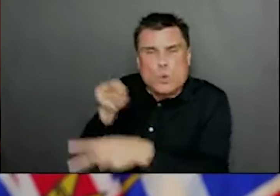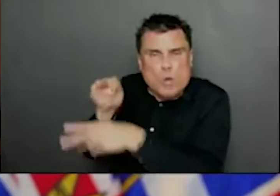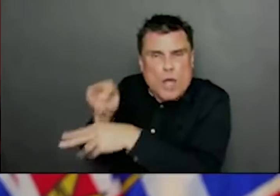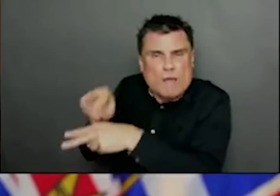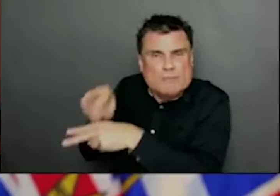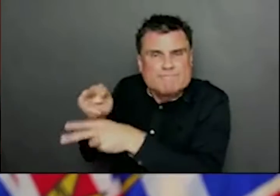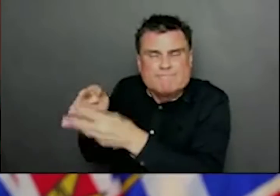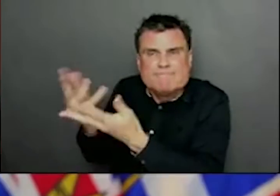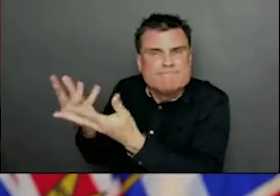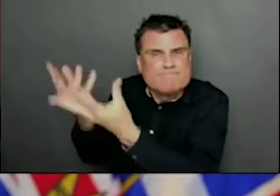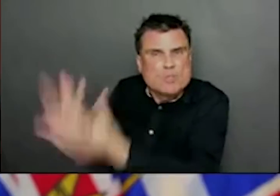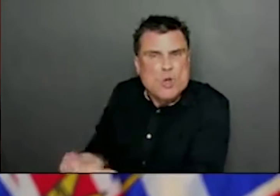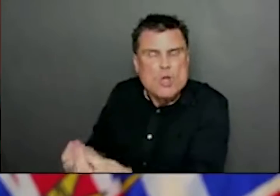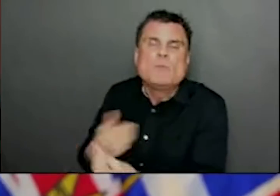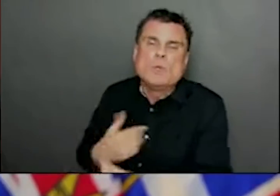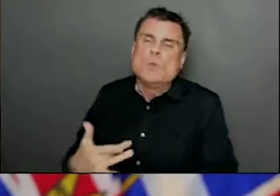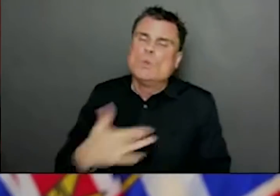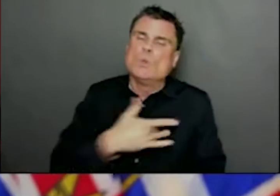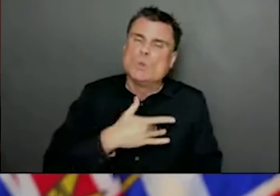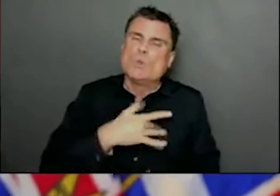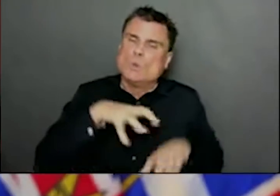well.